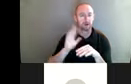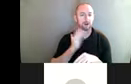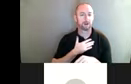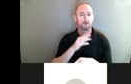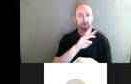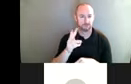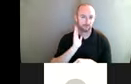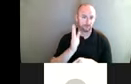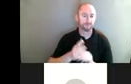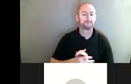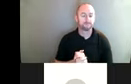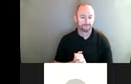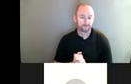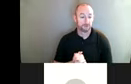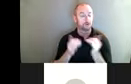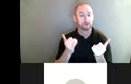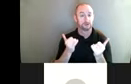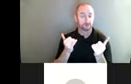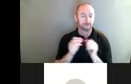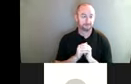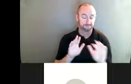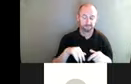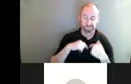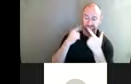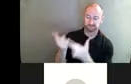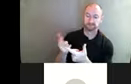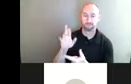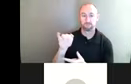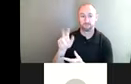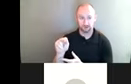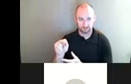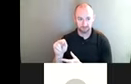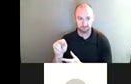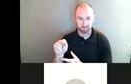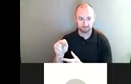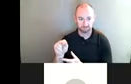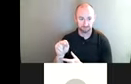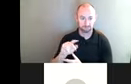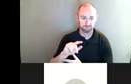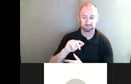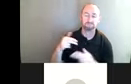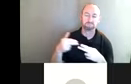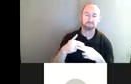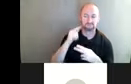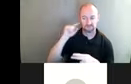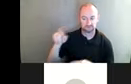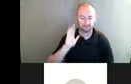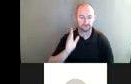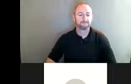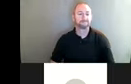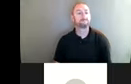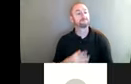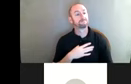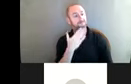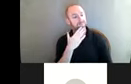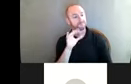website. And at this point, I'm going to turn things over to Brian, and I'm going to hand the slides for him. All right. Thank